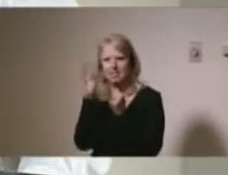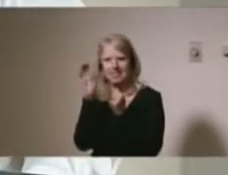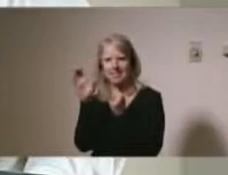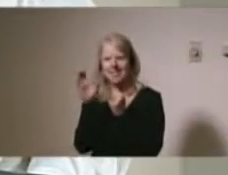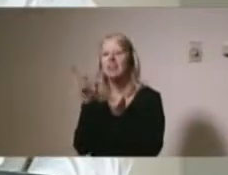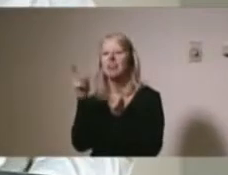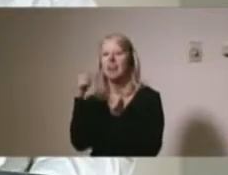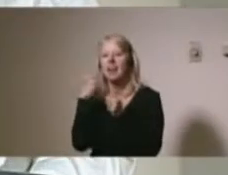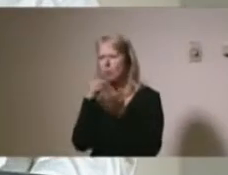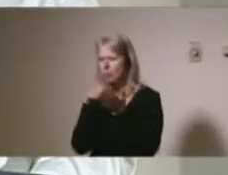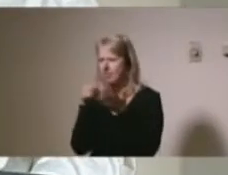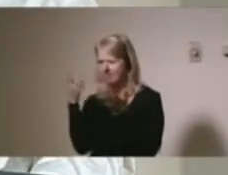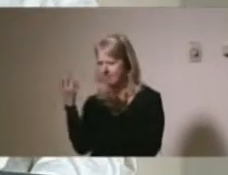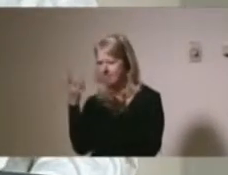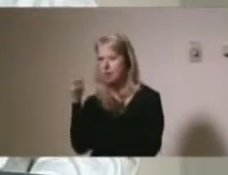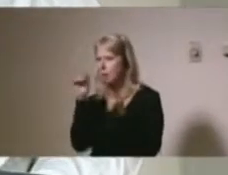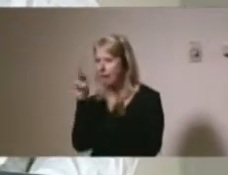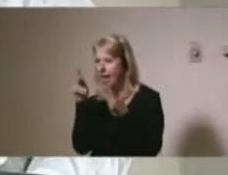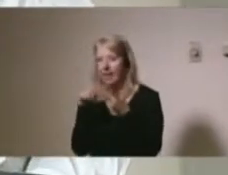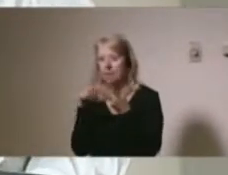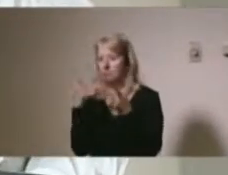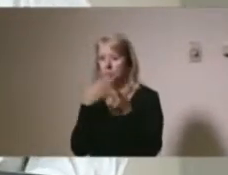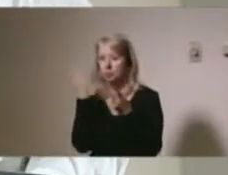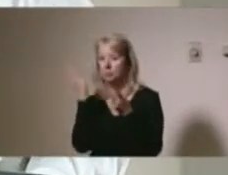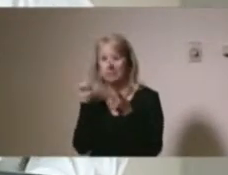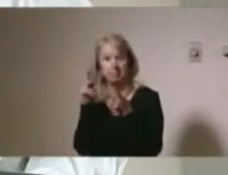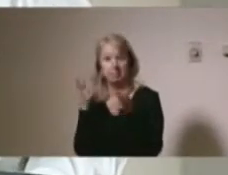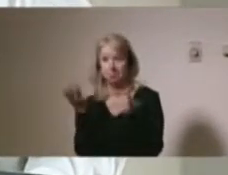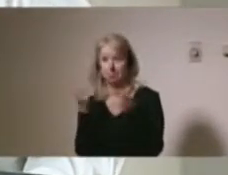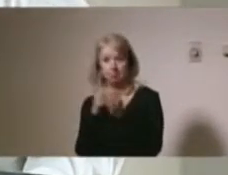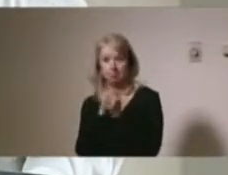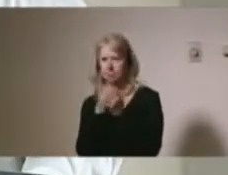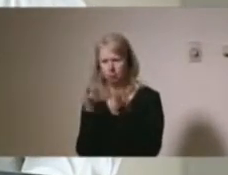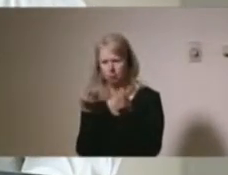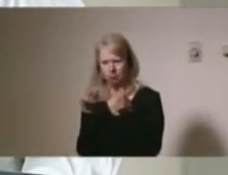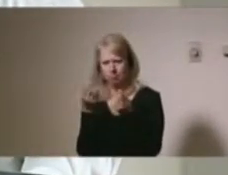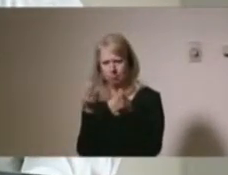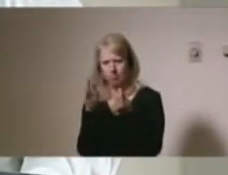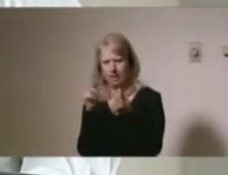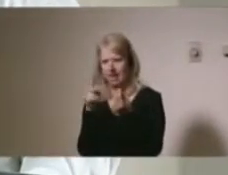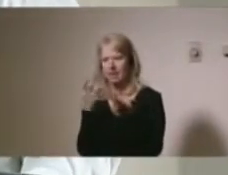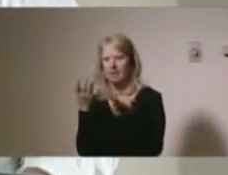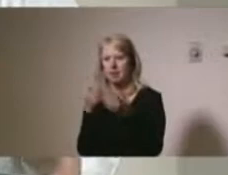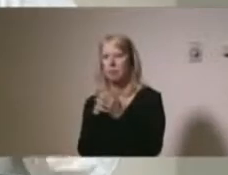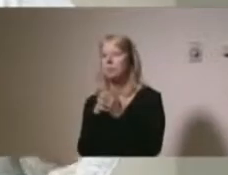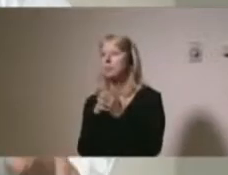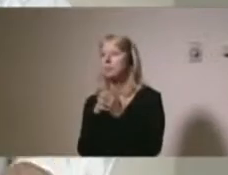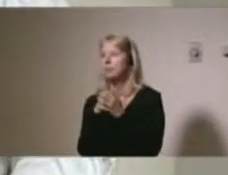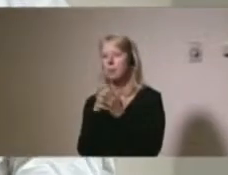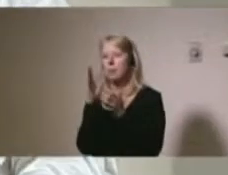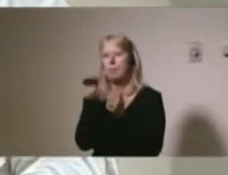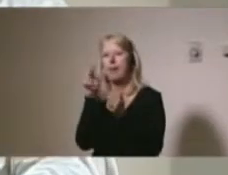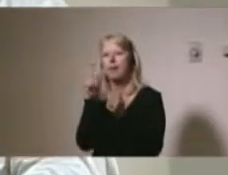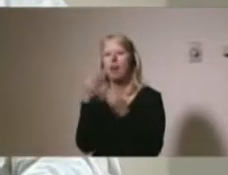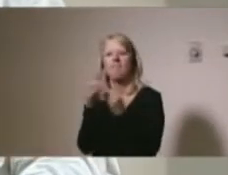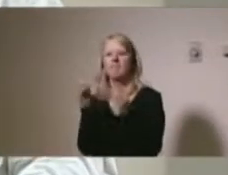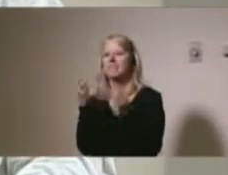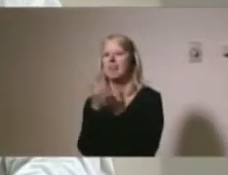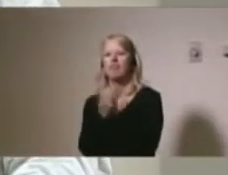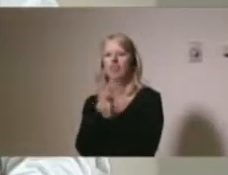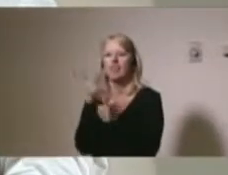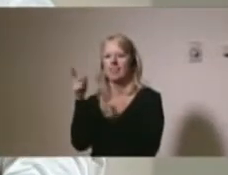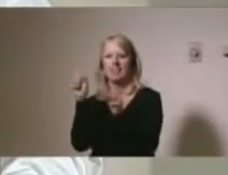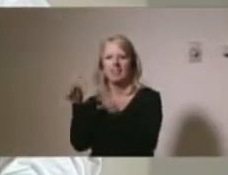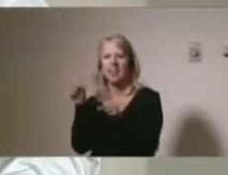office? She said, good. And I said, what about banking? She said, we have no banking. And I said, so what do you do for banking? She goes, well, the band office does everything they can,